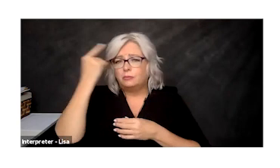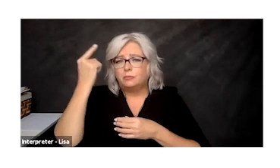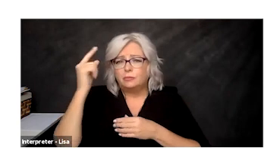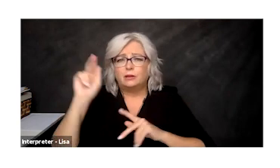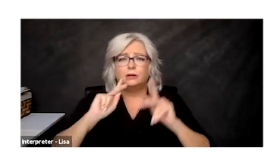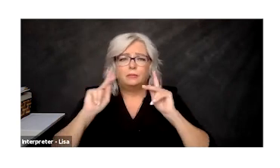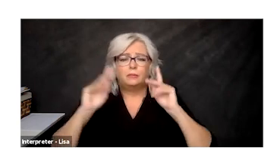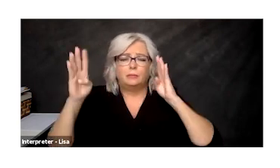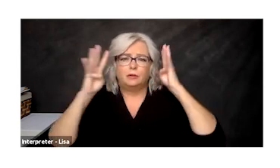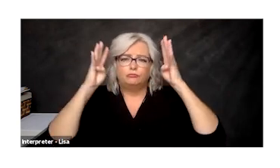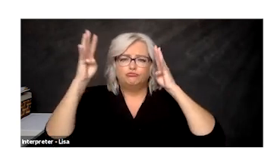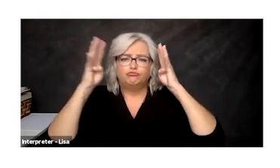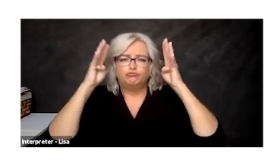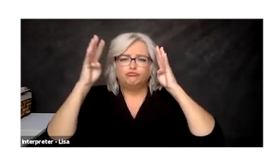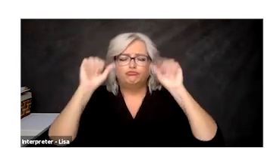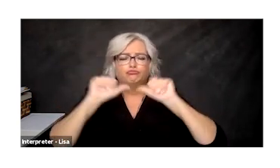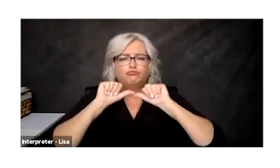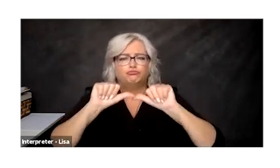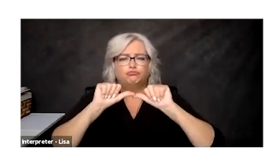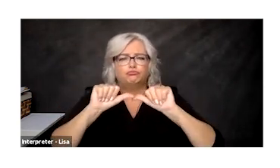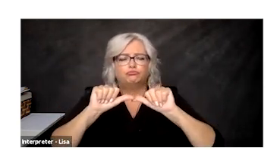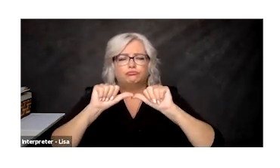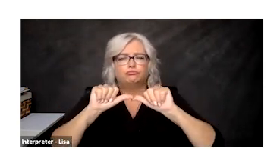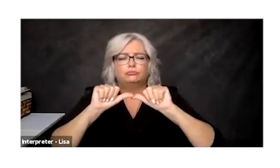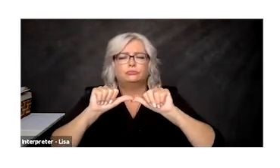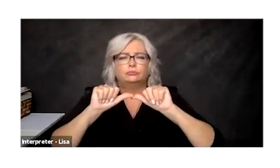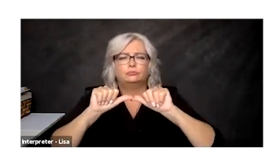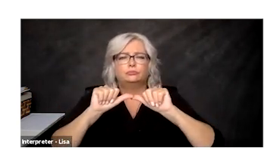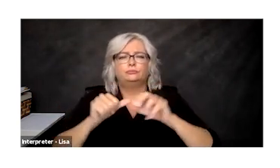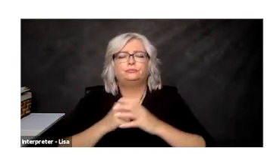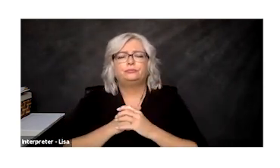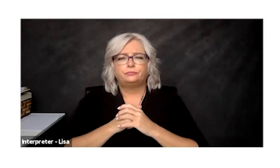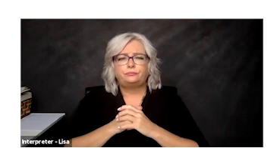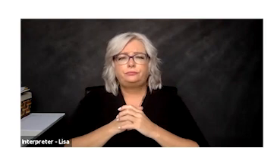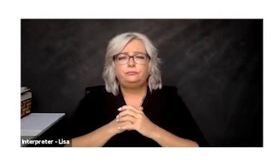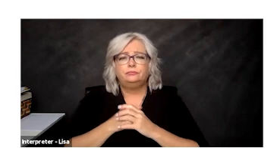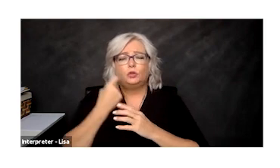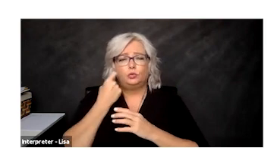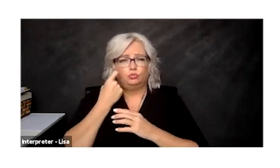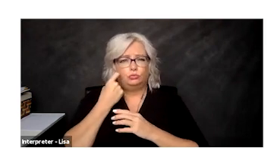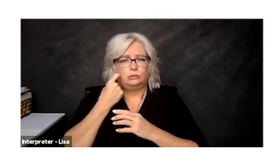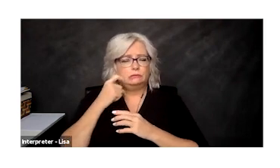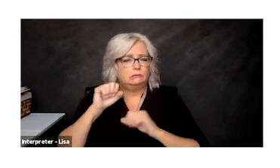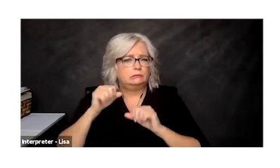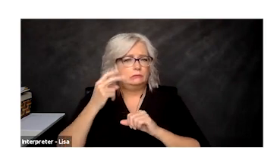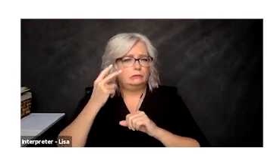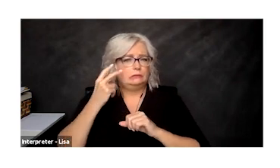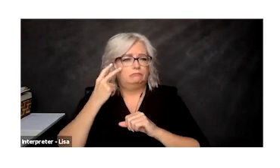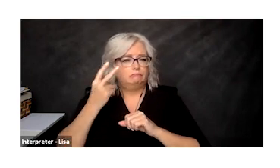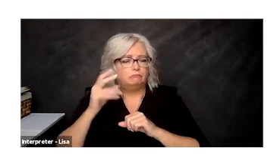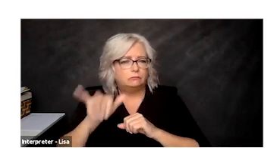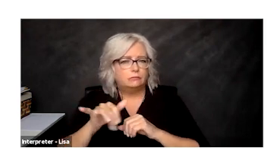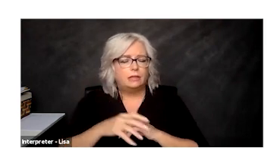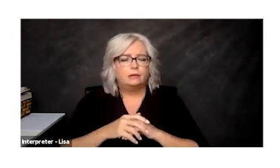sustainability, and ideas of sustainability have been gentrified in recent times. But I just think about,